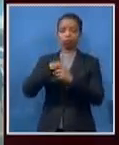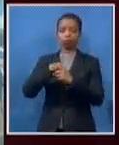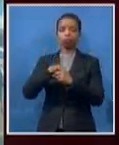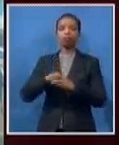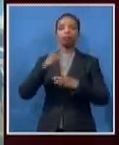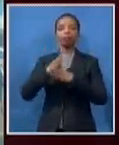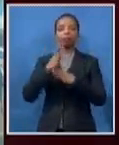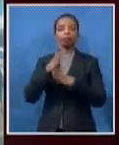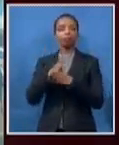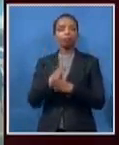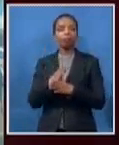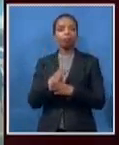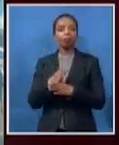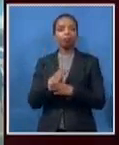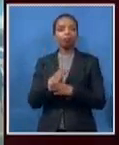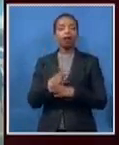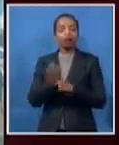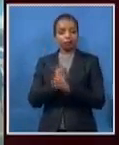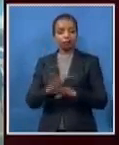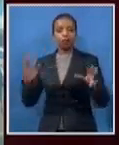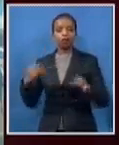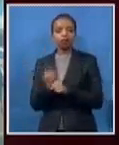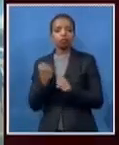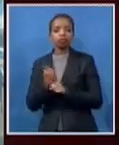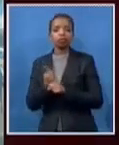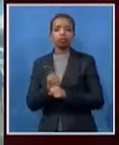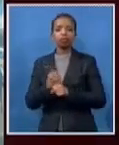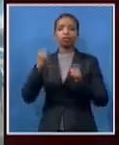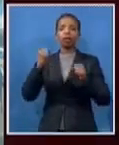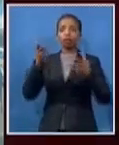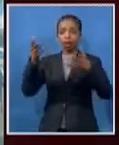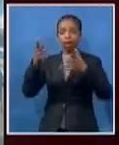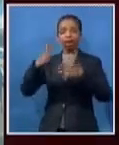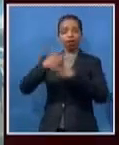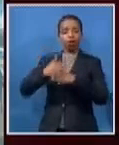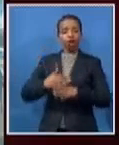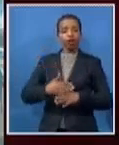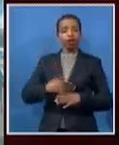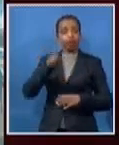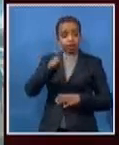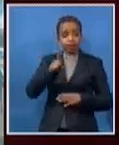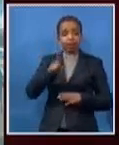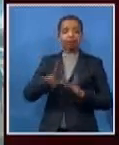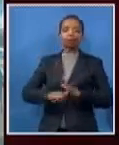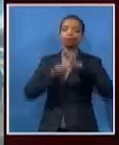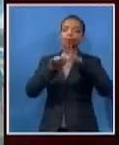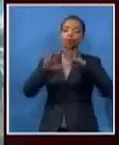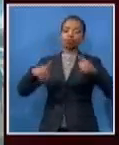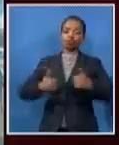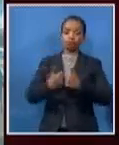participating in the world of work? That is the key challenge, and that's what we're hoping